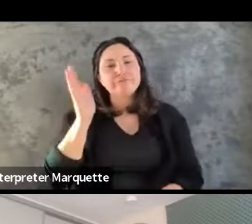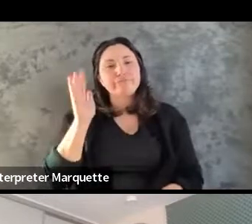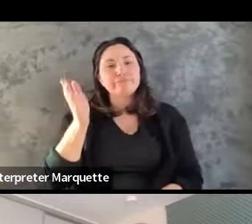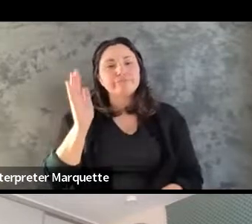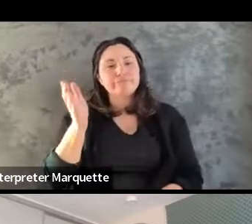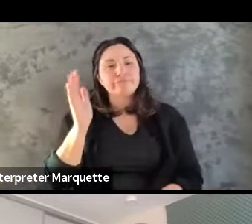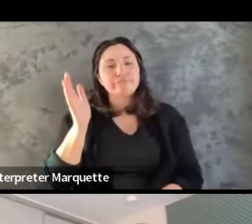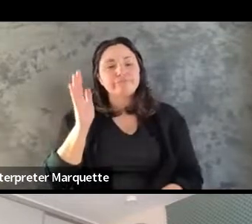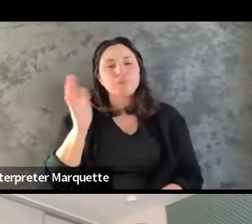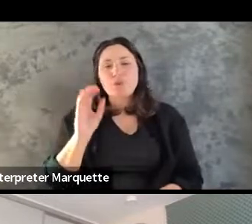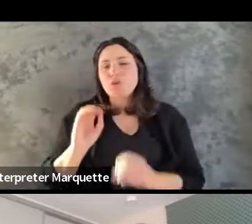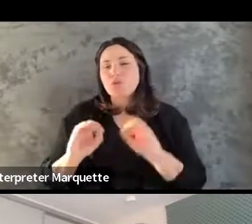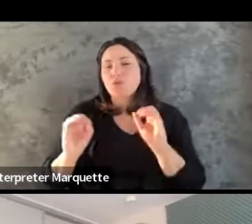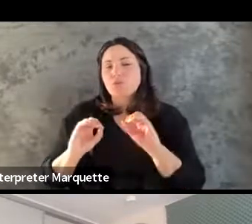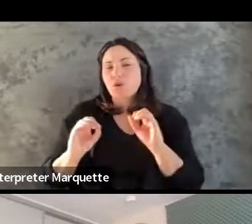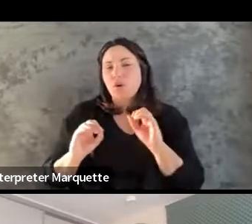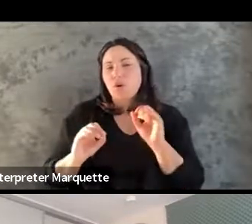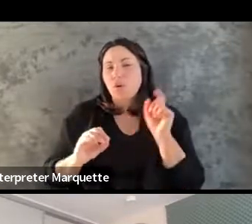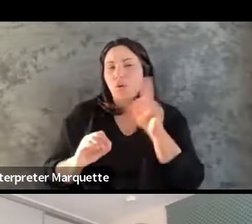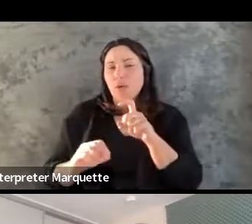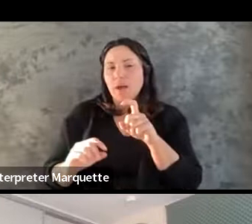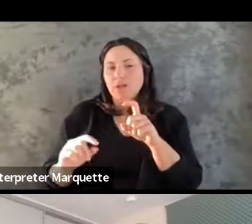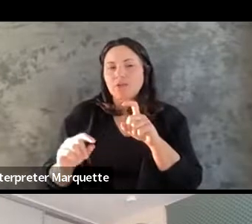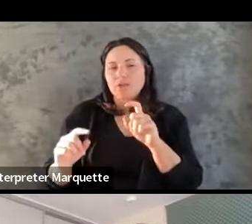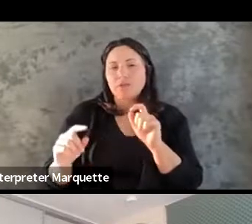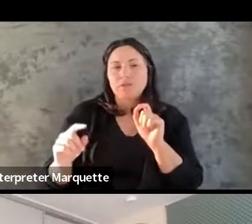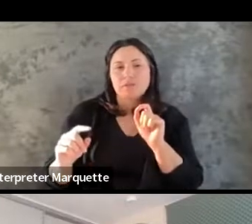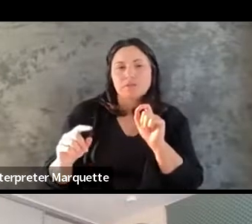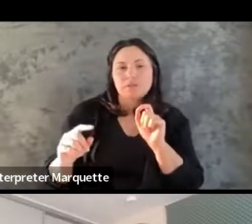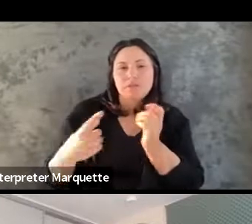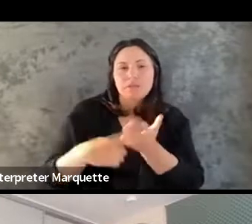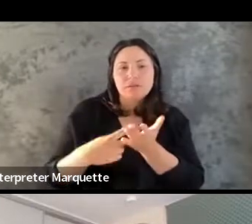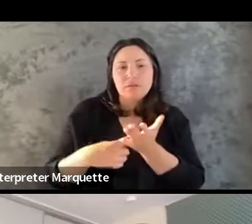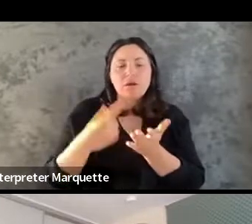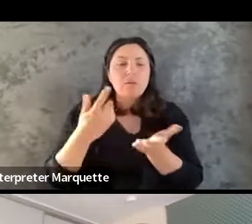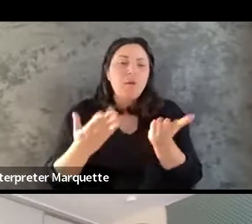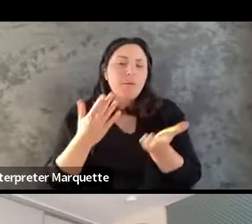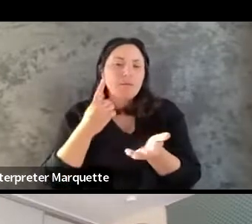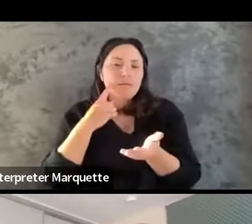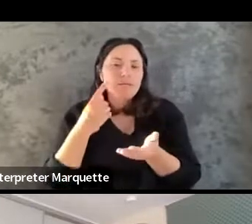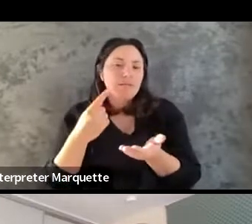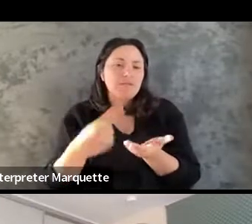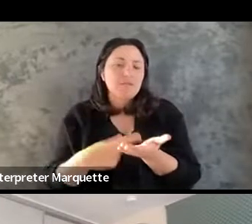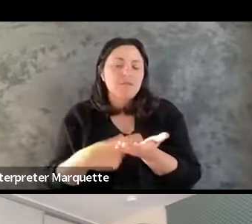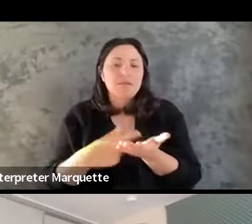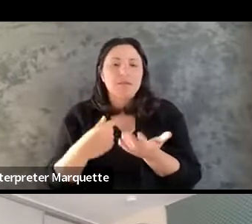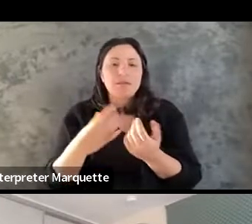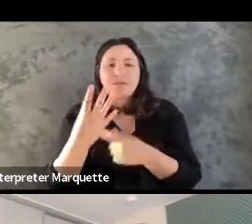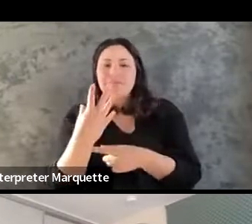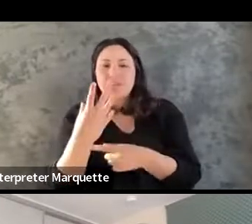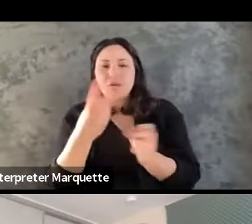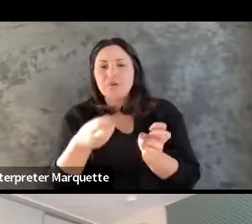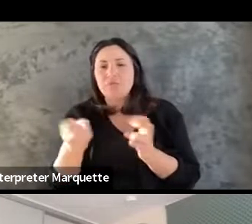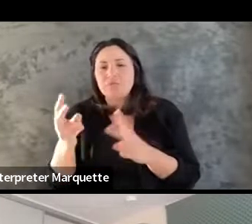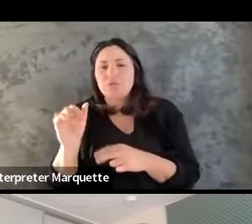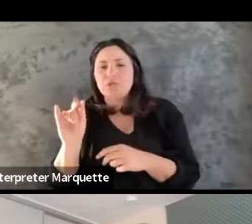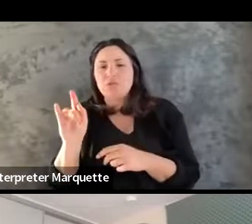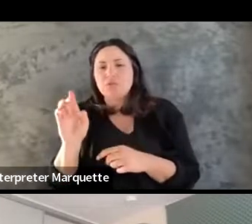for back and forth questions, and there's been quite a few of them, probably as a result of COVID. Those could just be videotaped and put on YouTube, in my